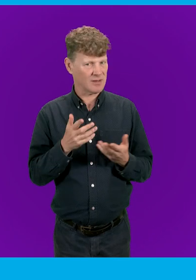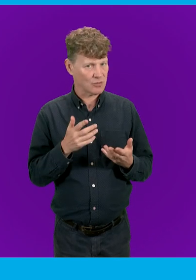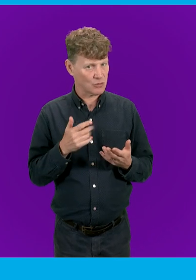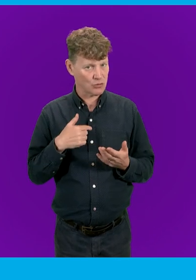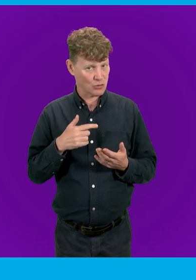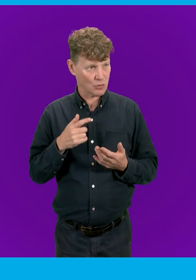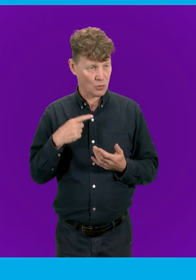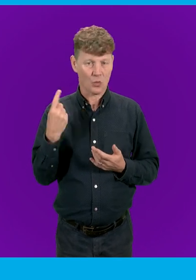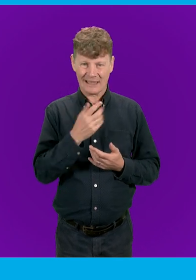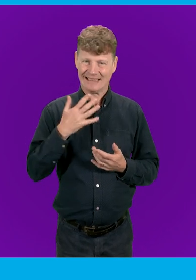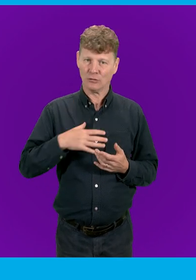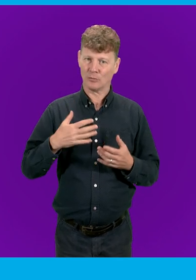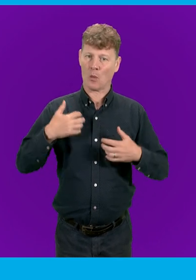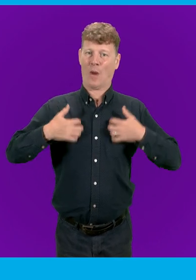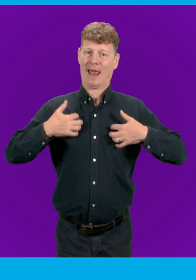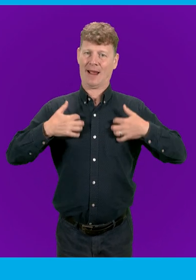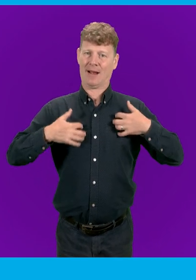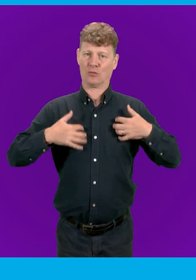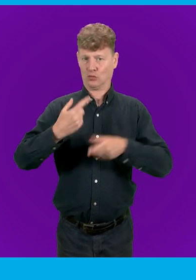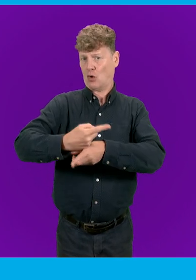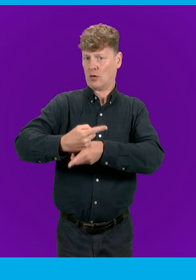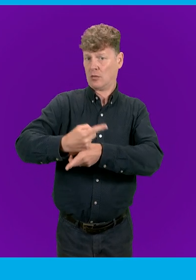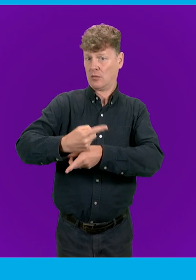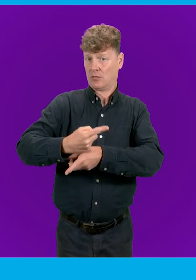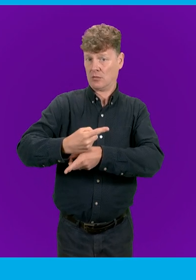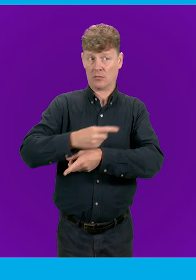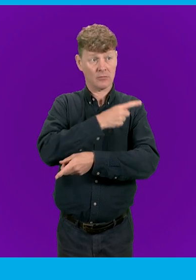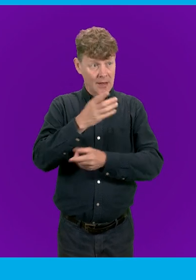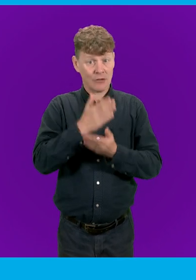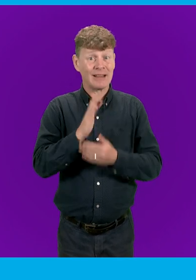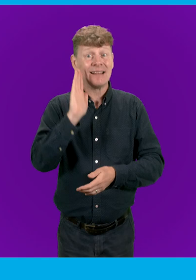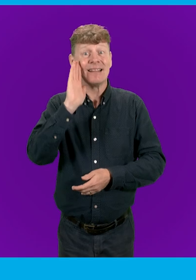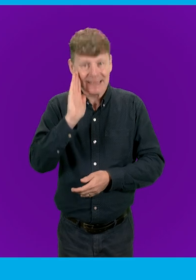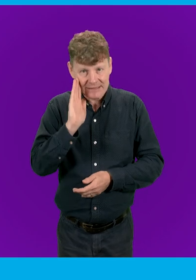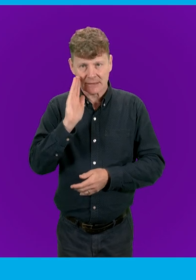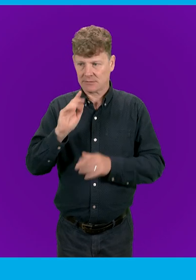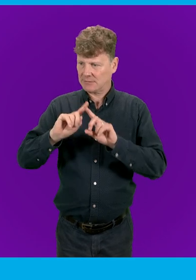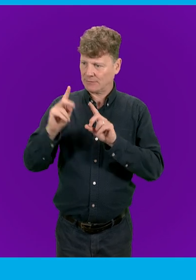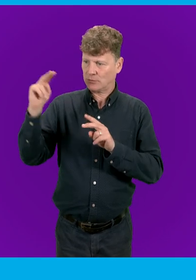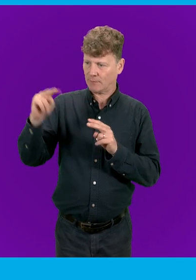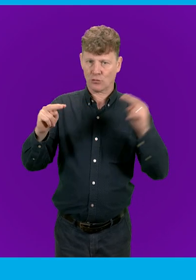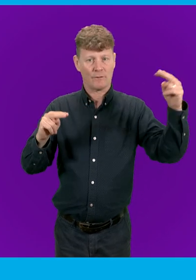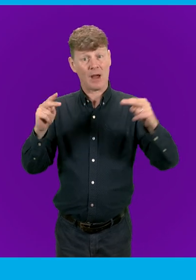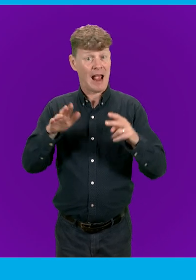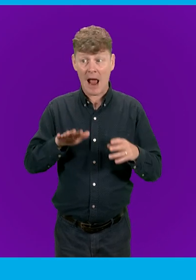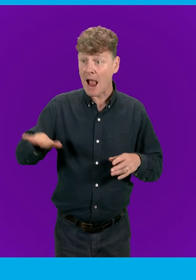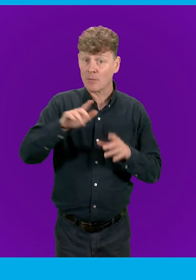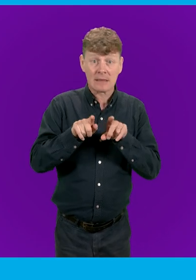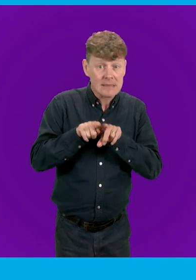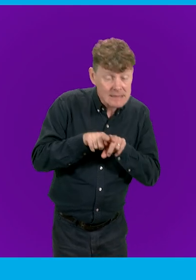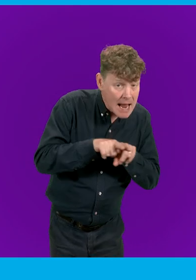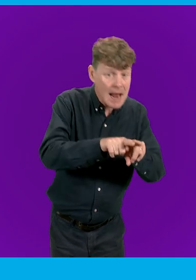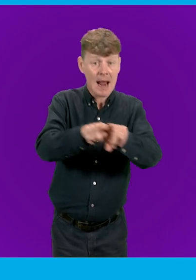actually talk about it and actually listen to people's different viewpoints on it, because not everybody has the same